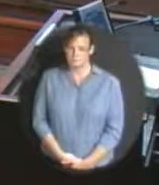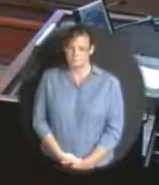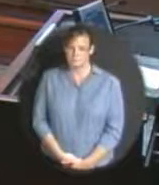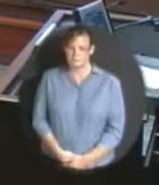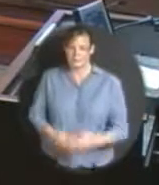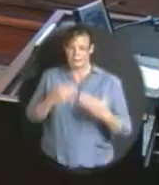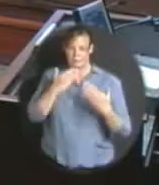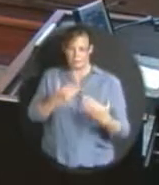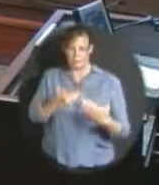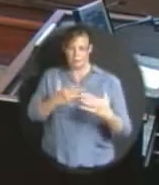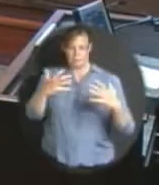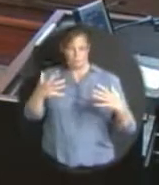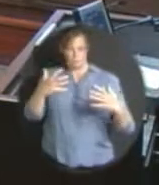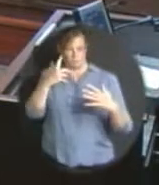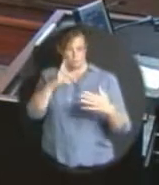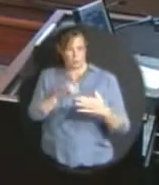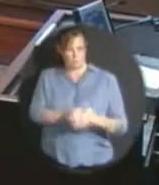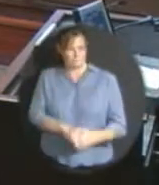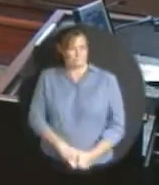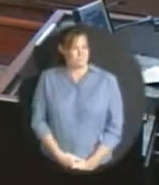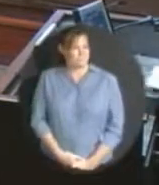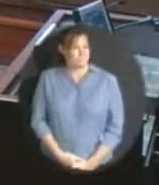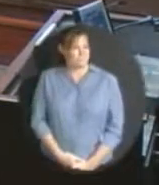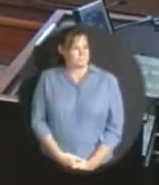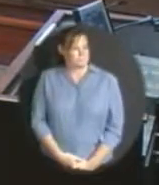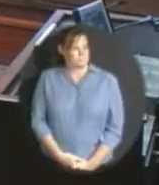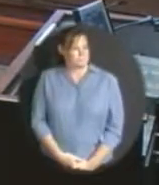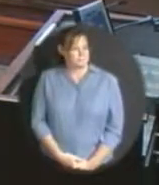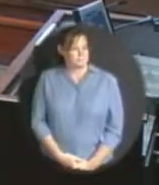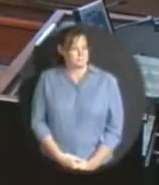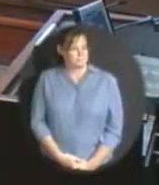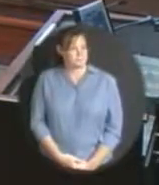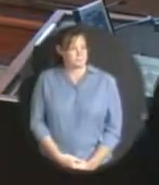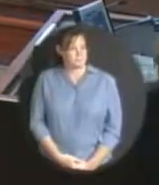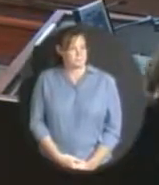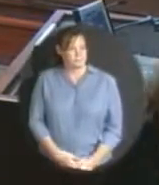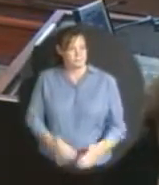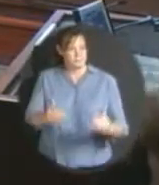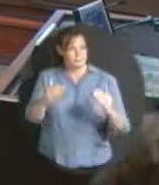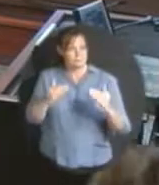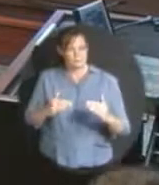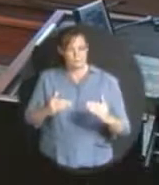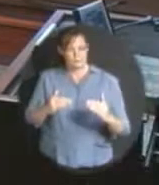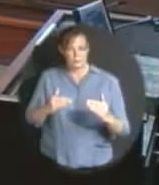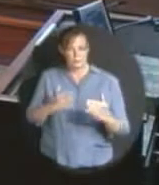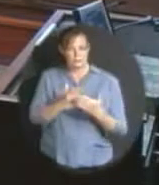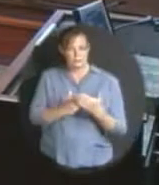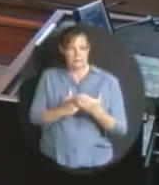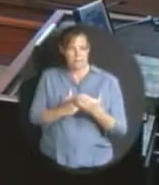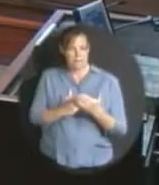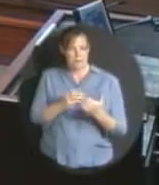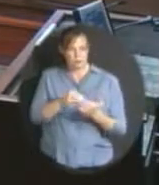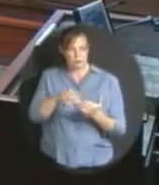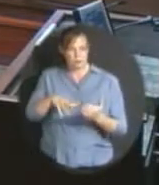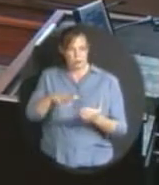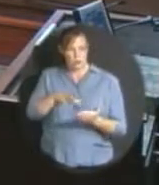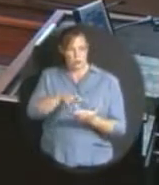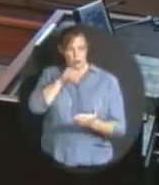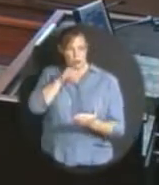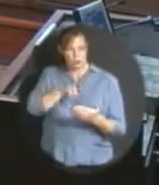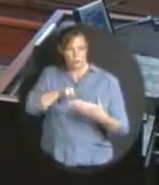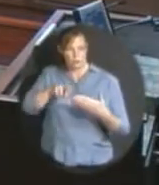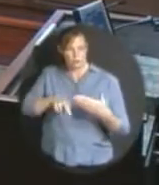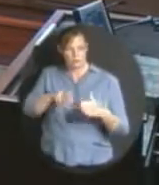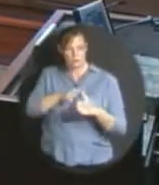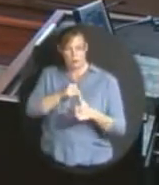Well, thank you very much for that presentation. Right. Thank you. Next, we're going to hear about some preliminary student learning results